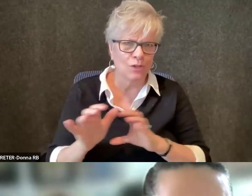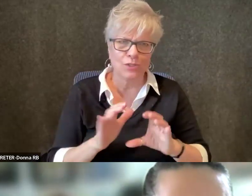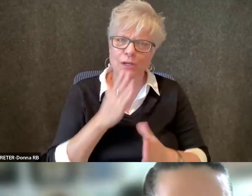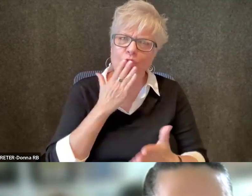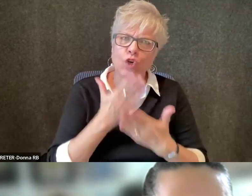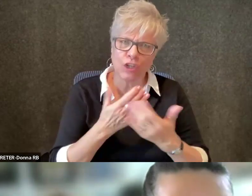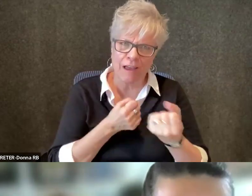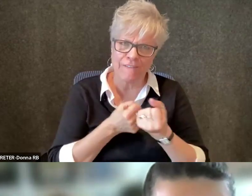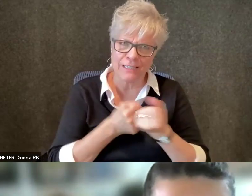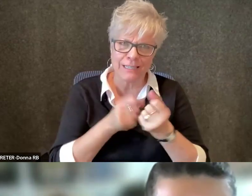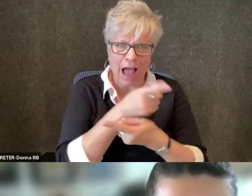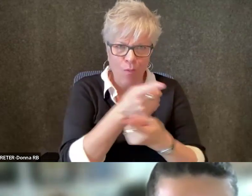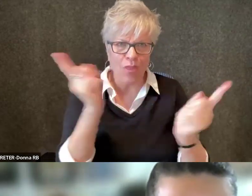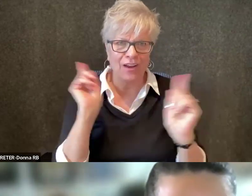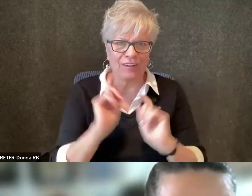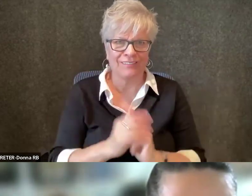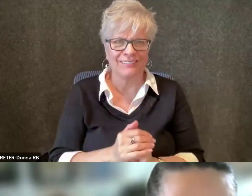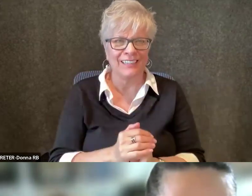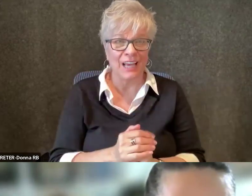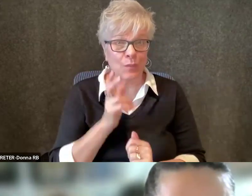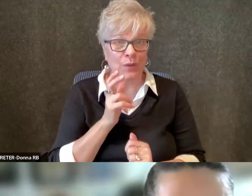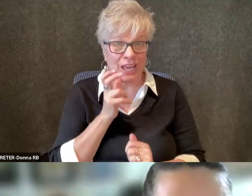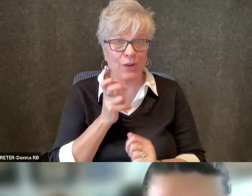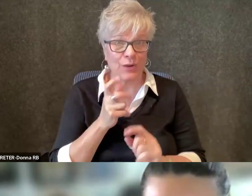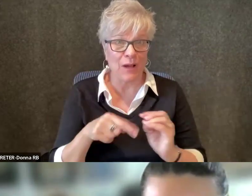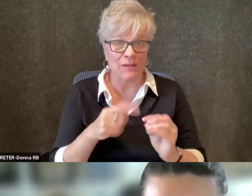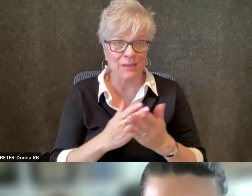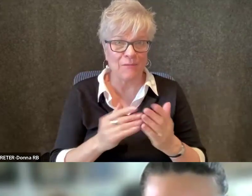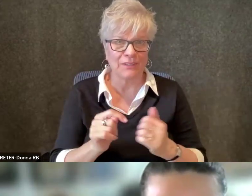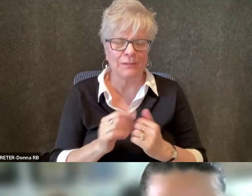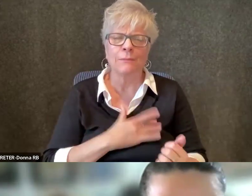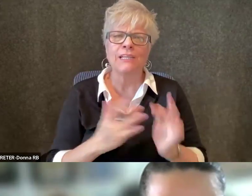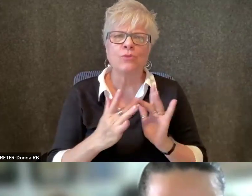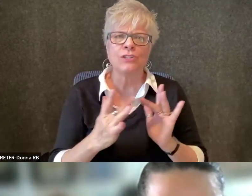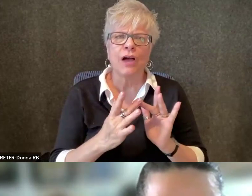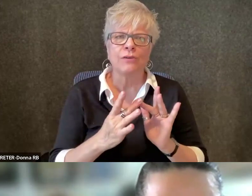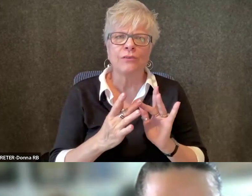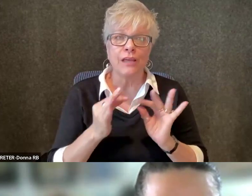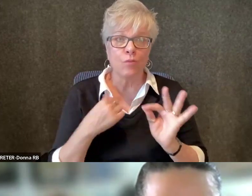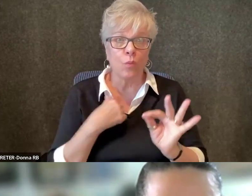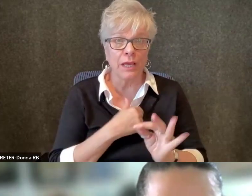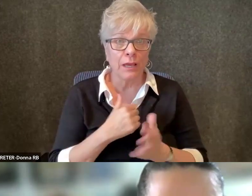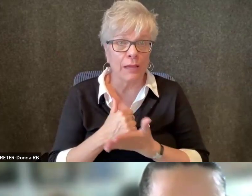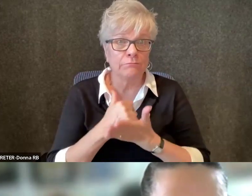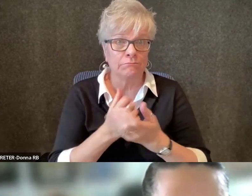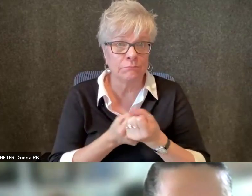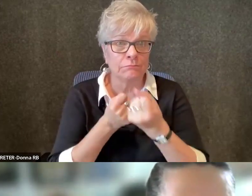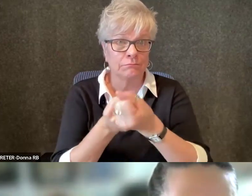good advocacy out there, and we can hear some of it. So please reach out if there's more than we can do to help with